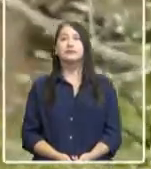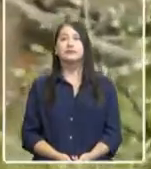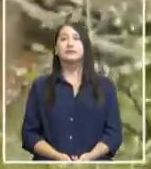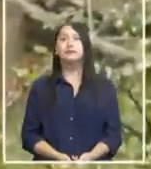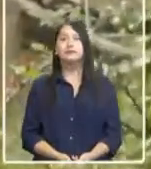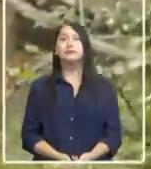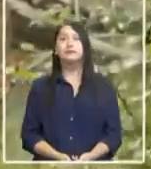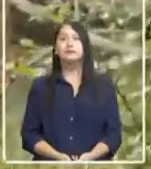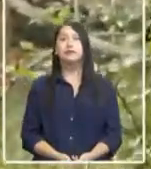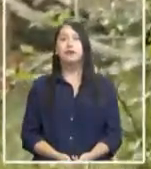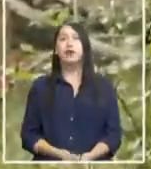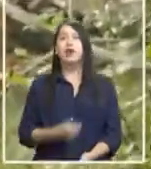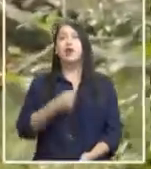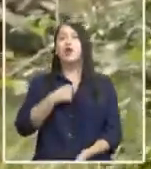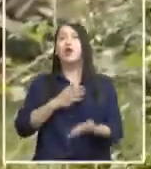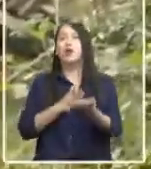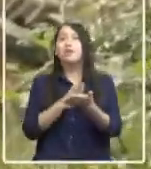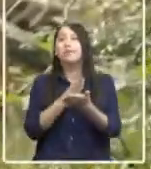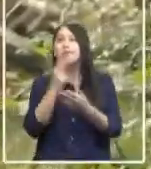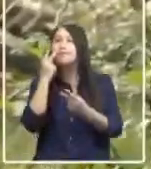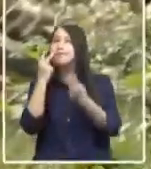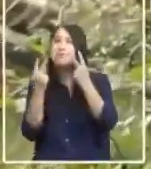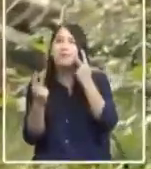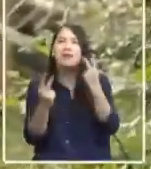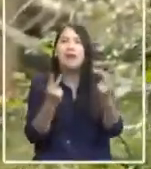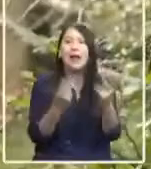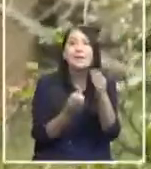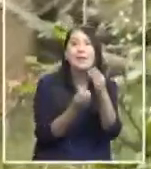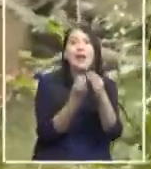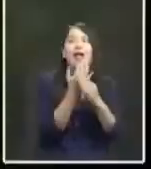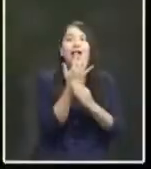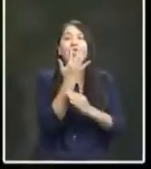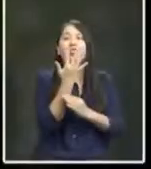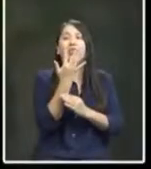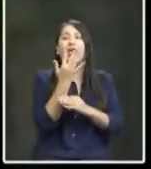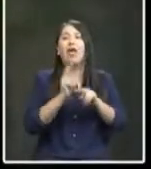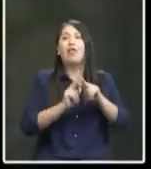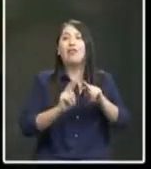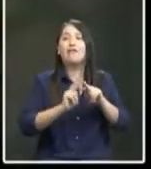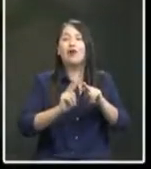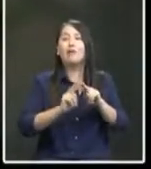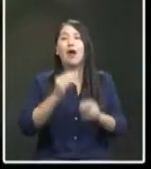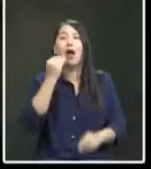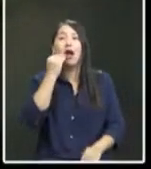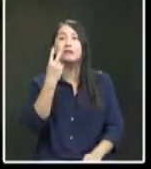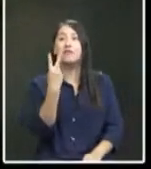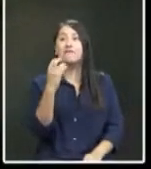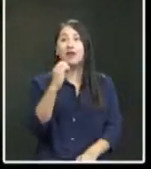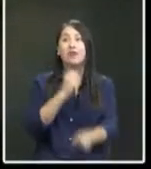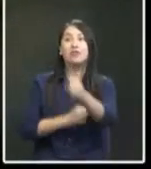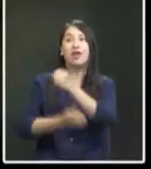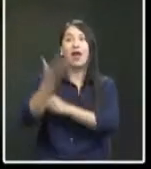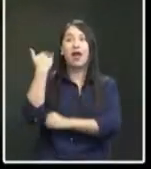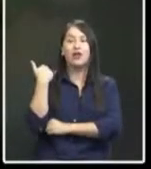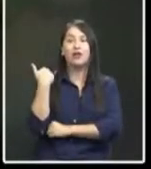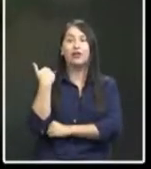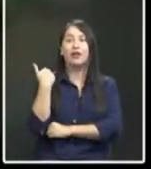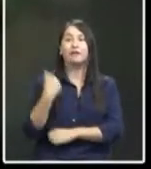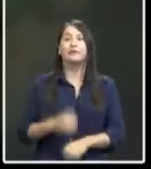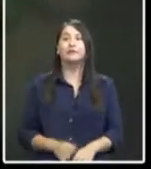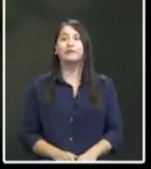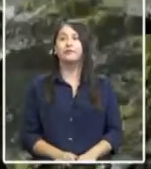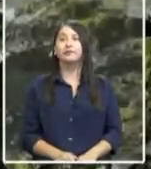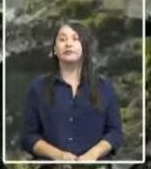I started to look at plants in this way, now it's almost 20 years. So for me, it's that sensation to